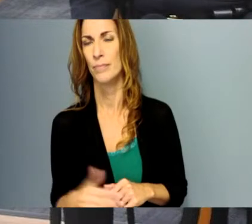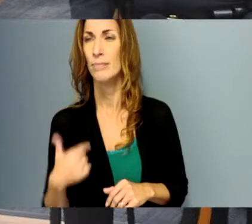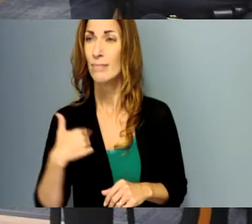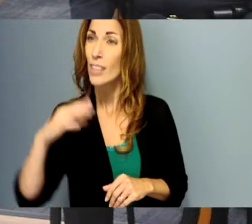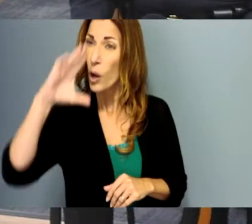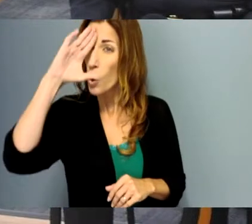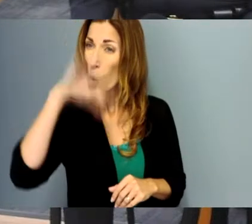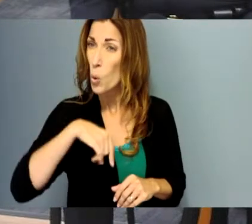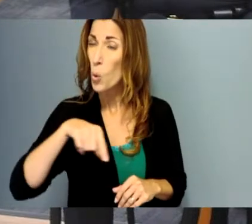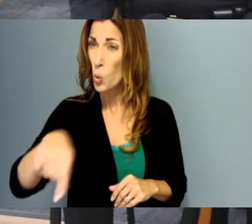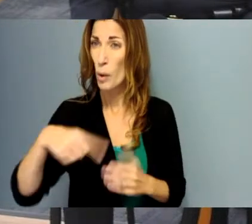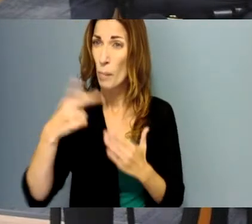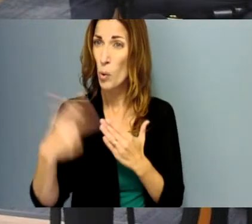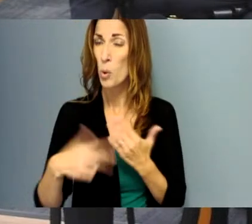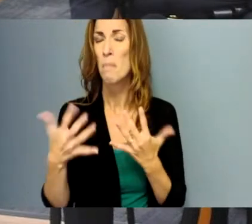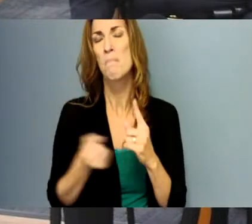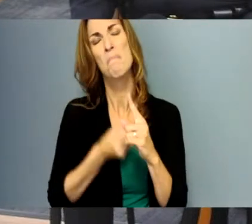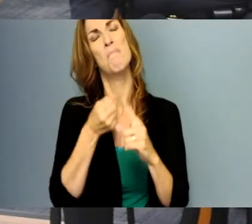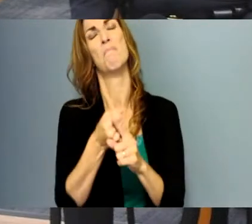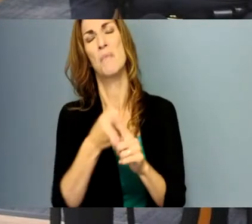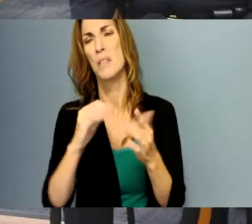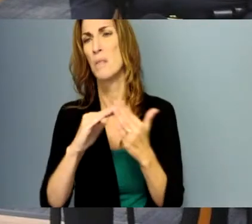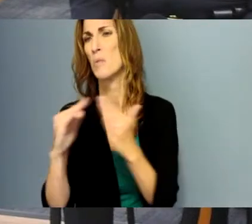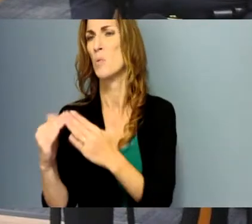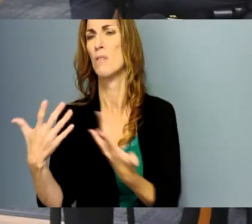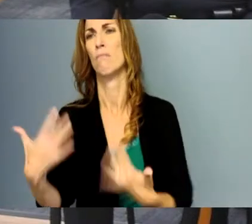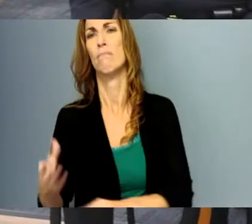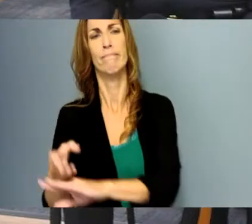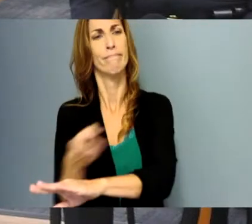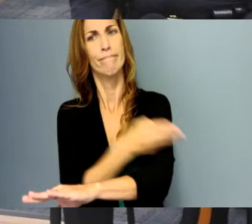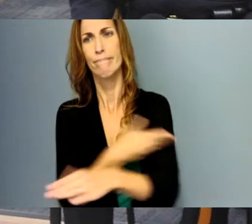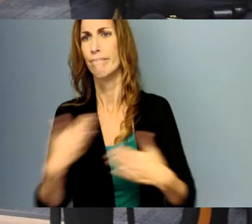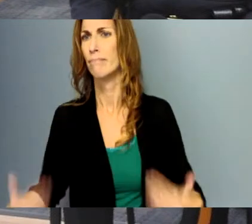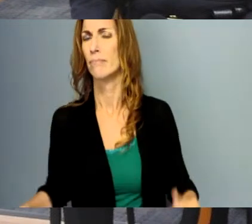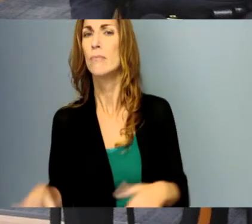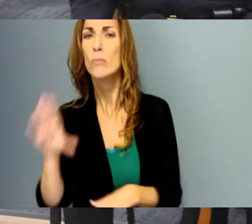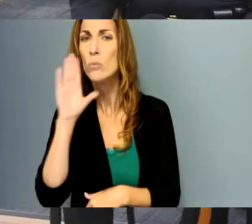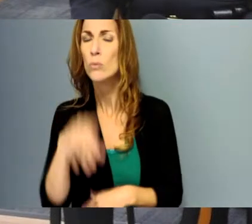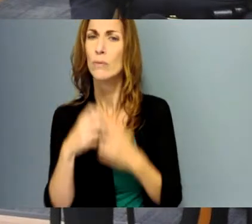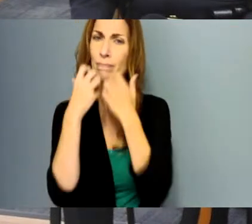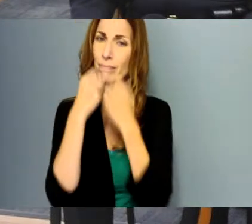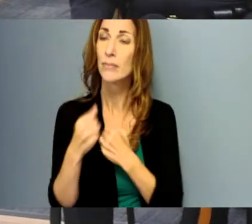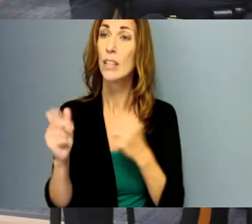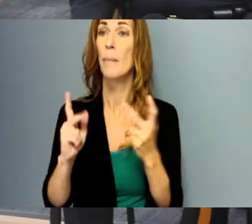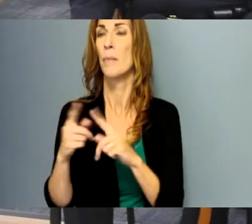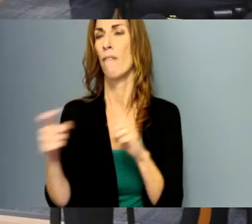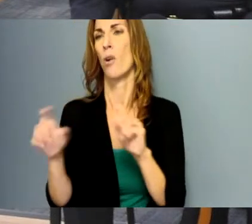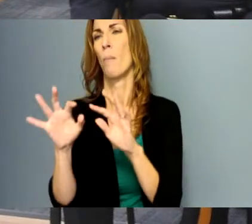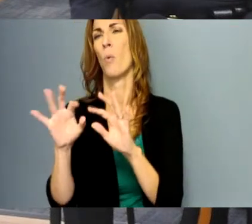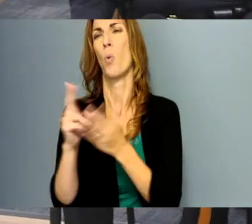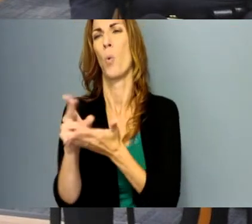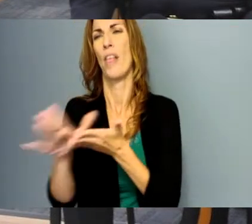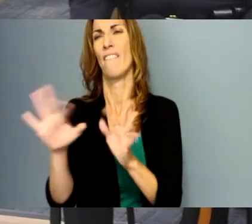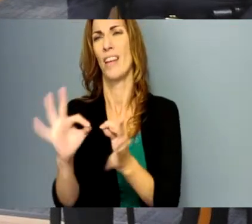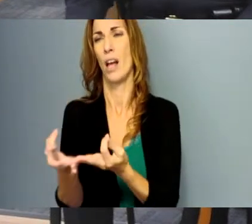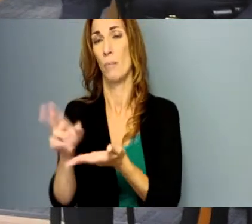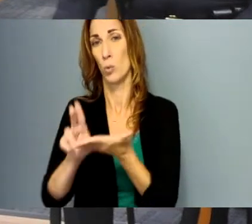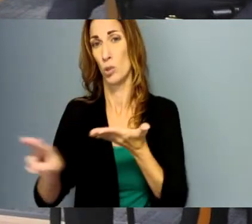they've been doing in the community. And our evaluator, Pat Griffin from Holy Family University,